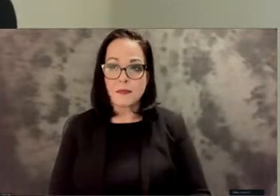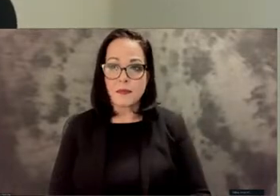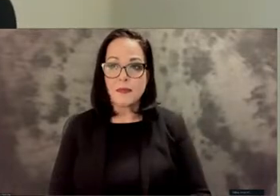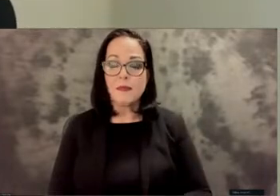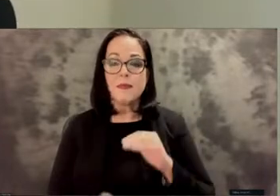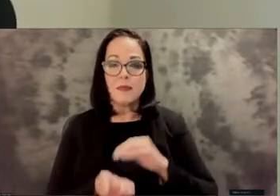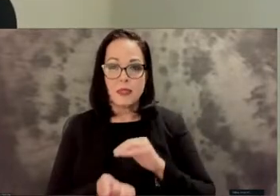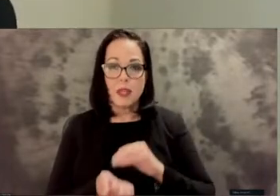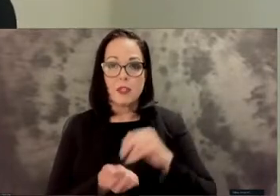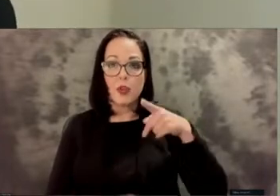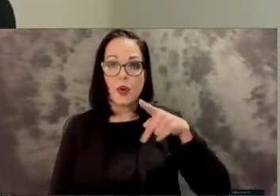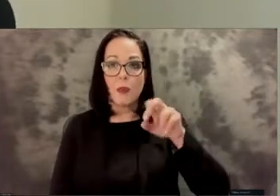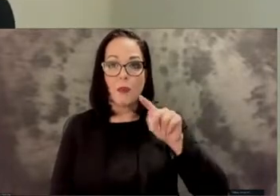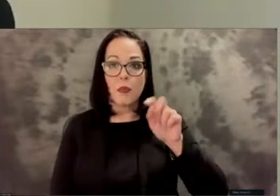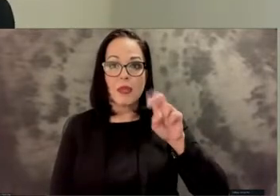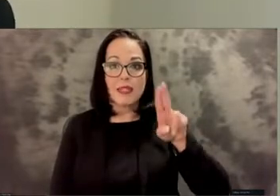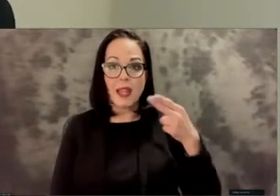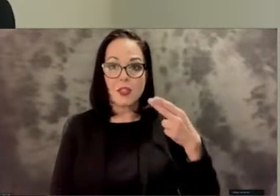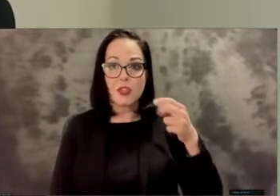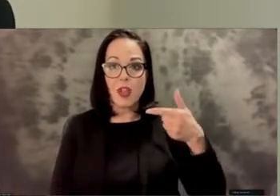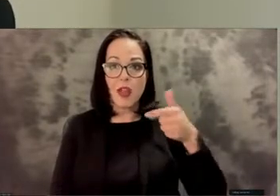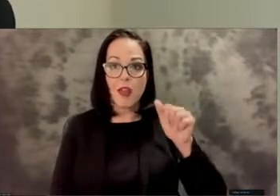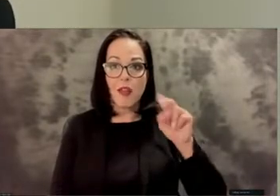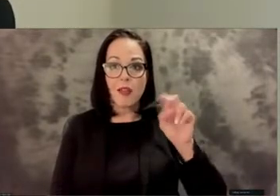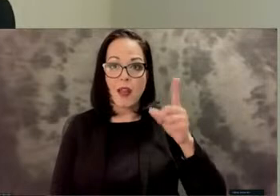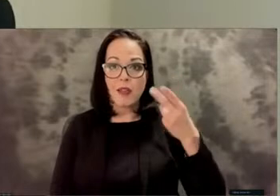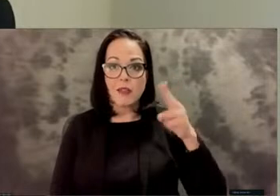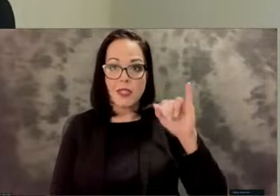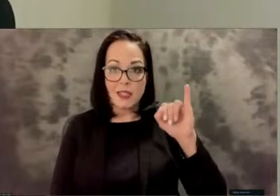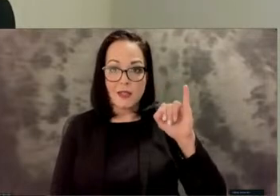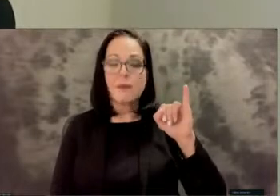Dr. Pritesh Gandhi. Present.